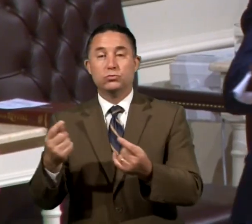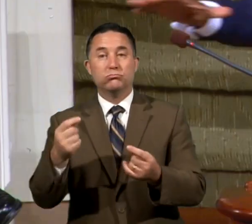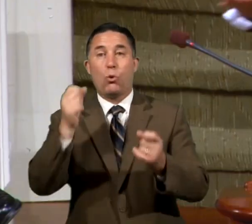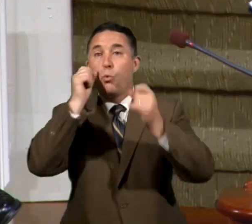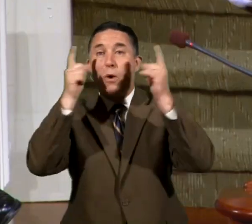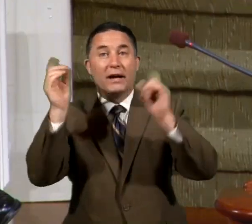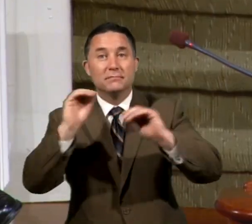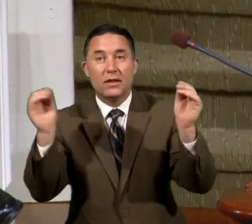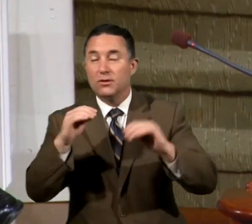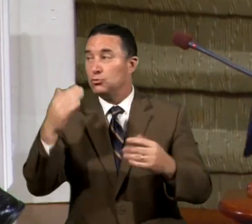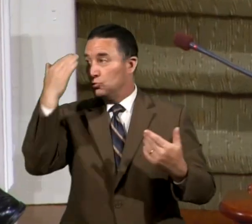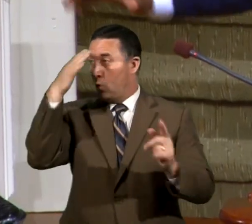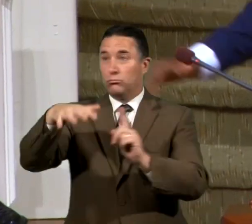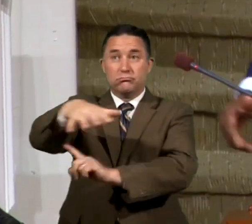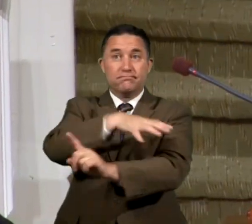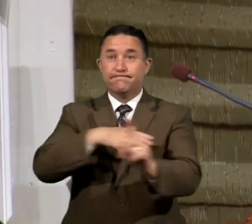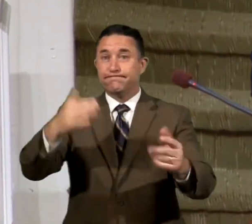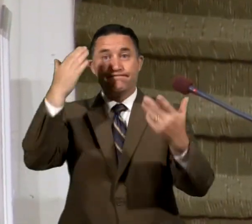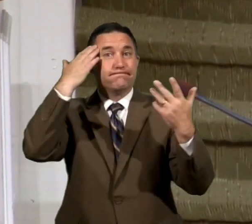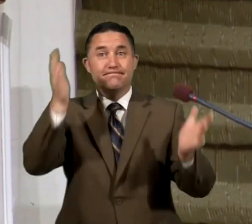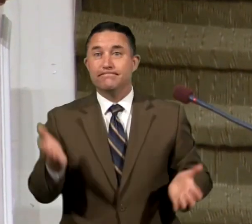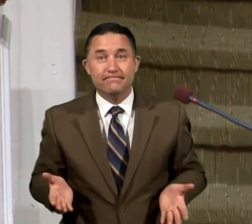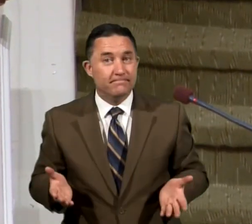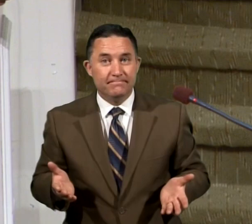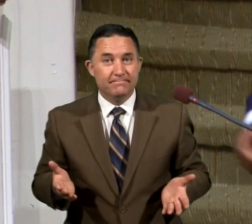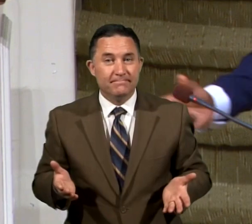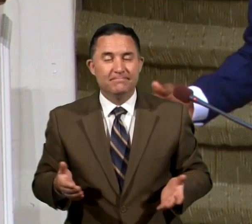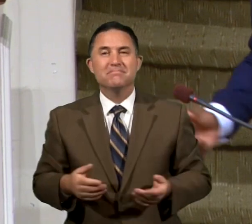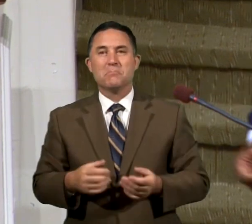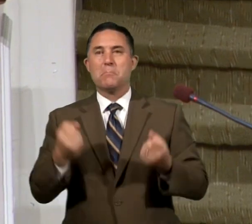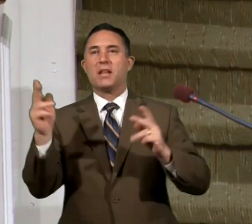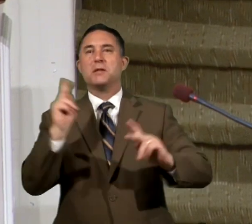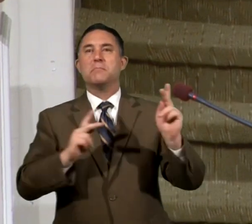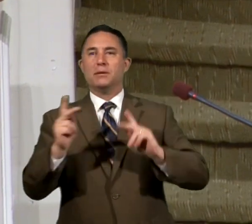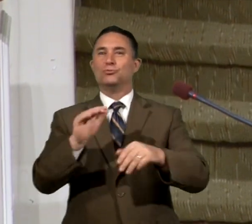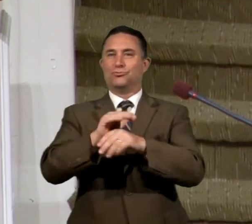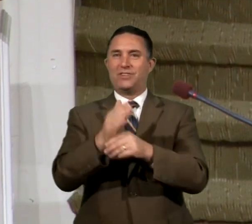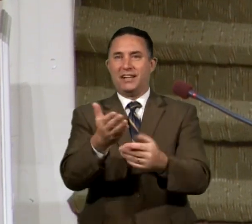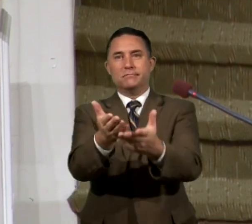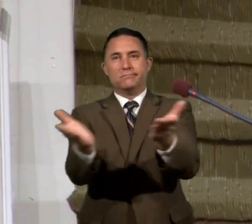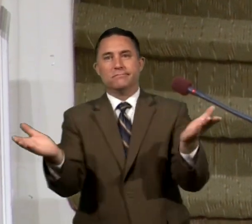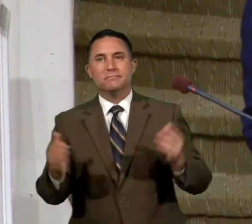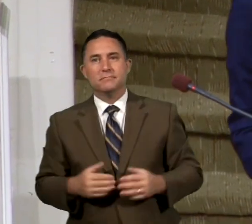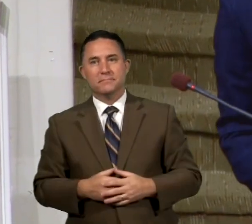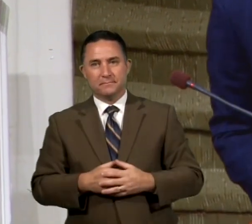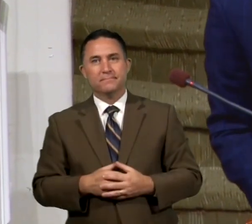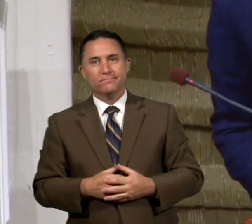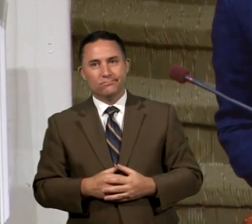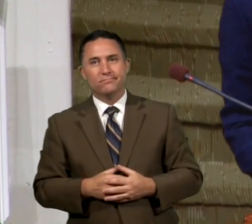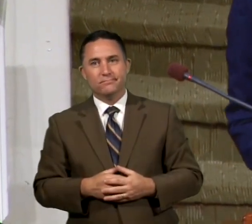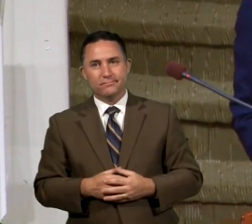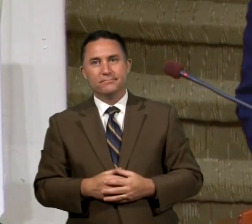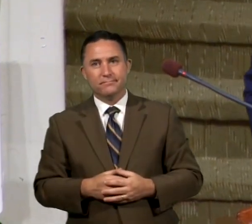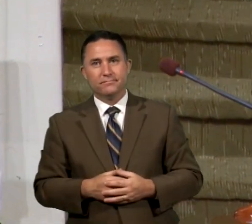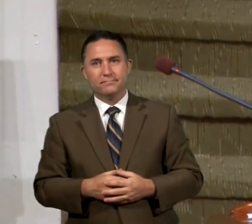Unconscious, not aware of his surroundings. A lot of people are there tonight.